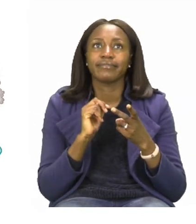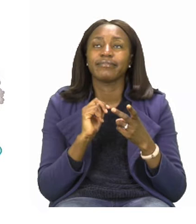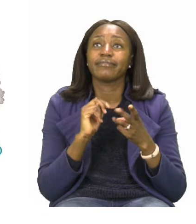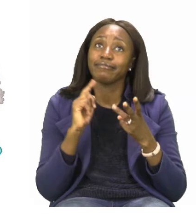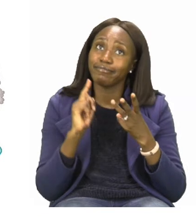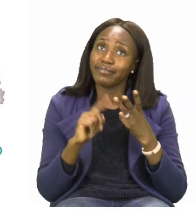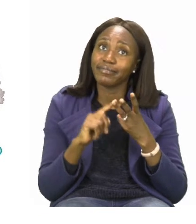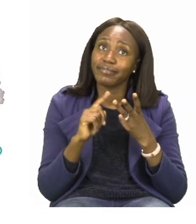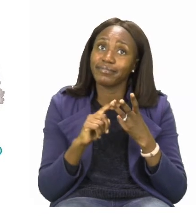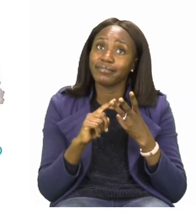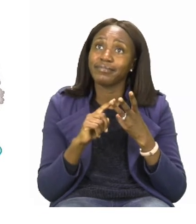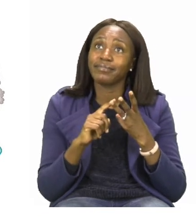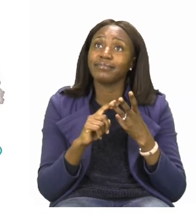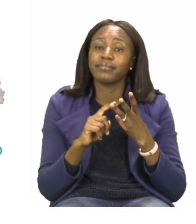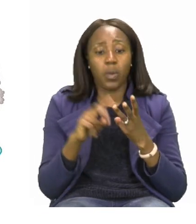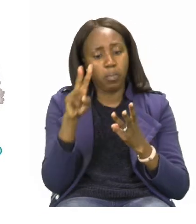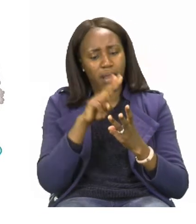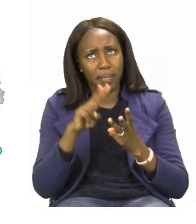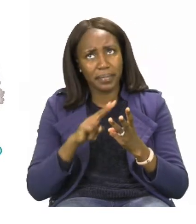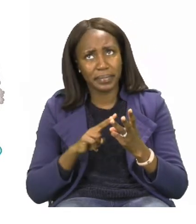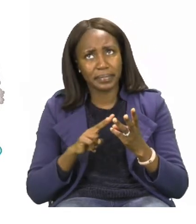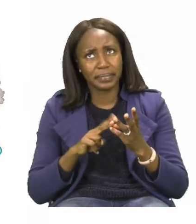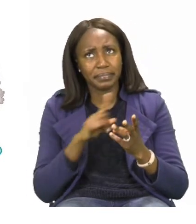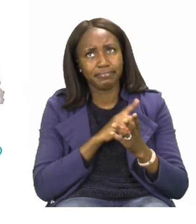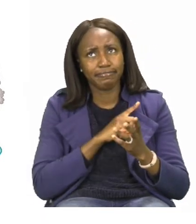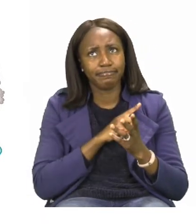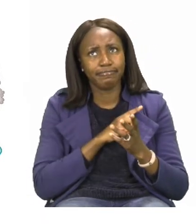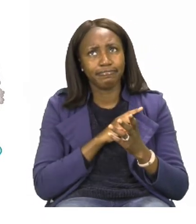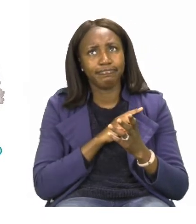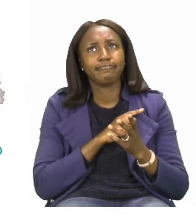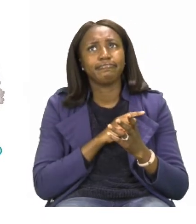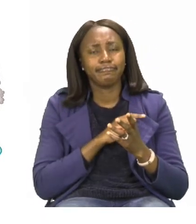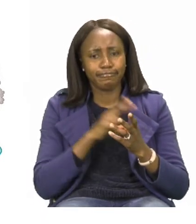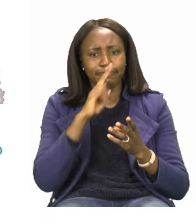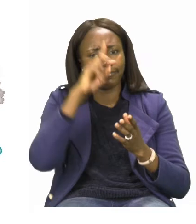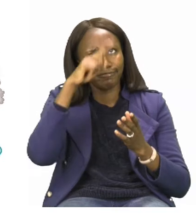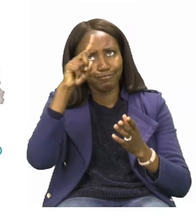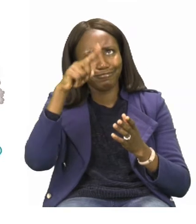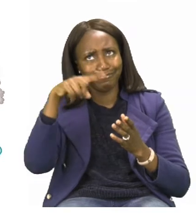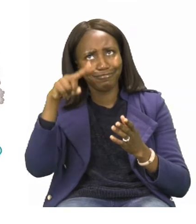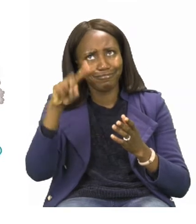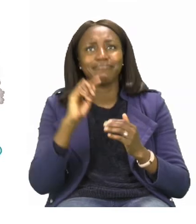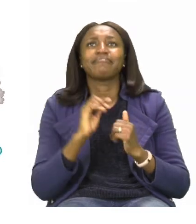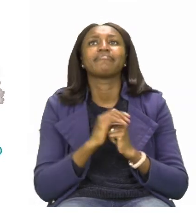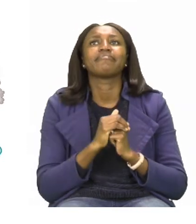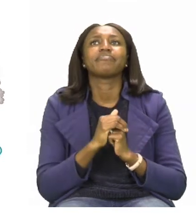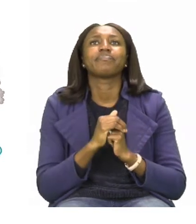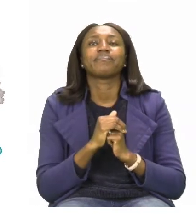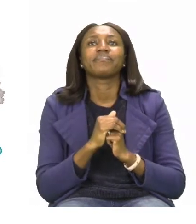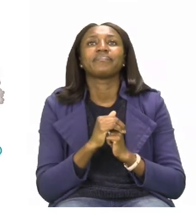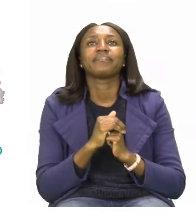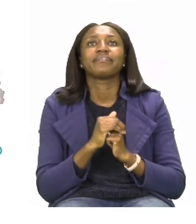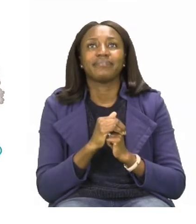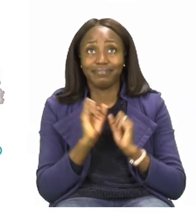that, you're going to read it a 3rd time to make sure that you answered each question correctly.